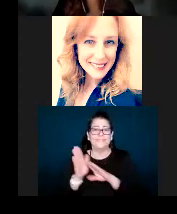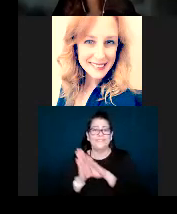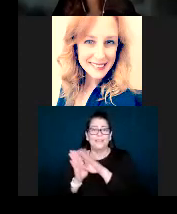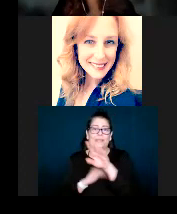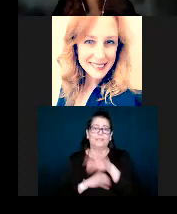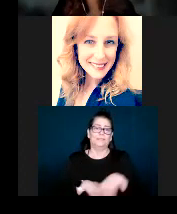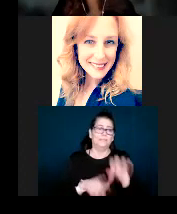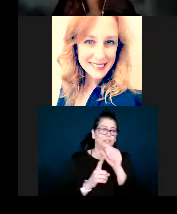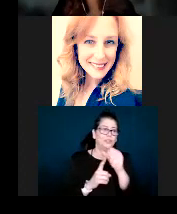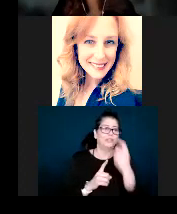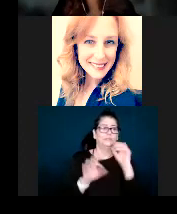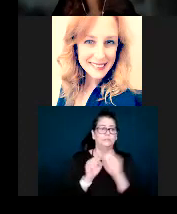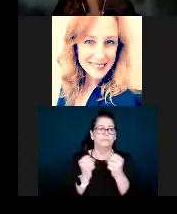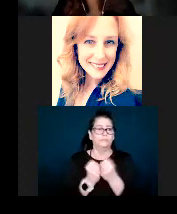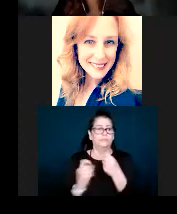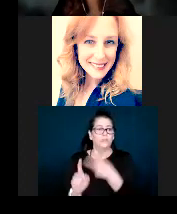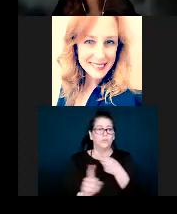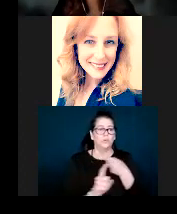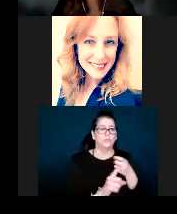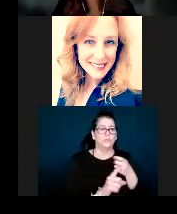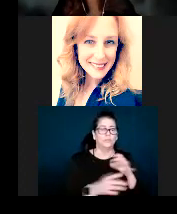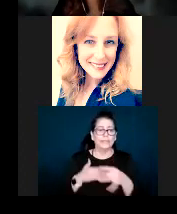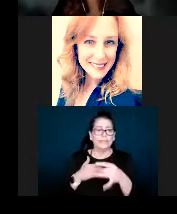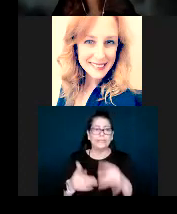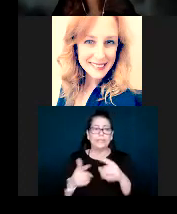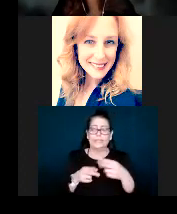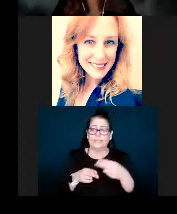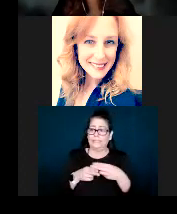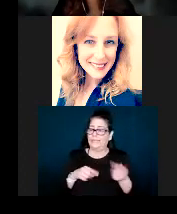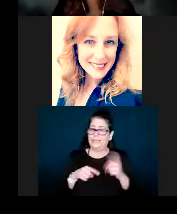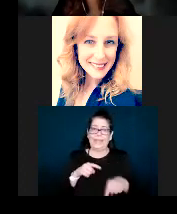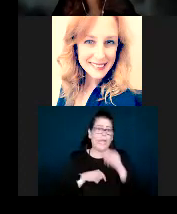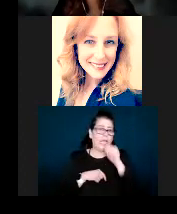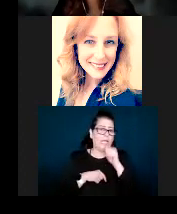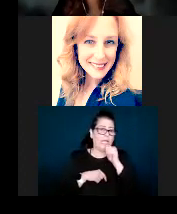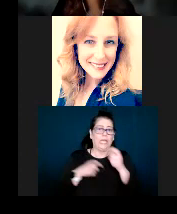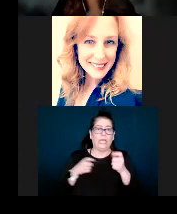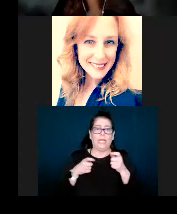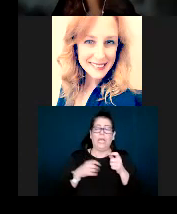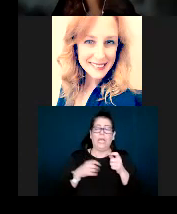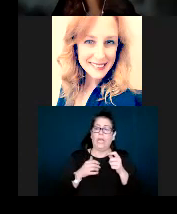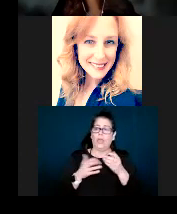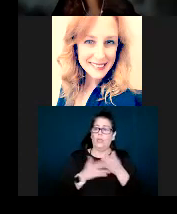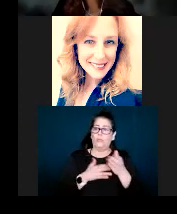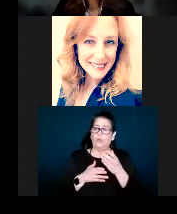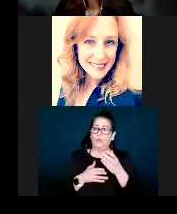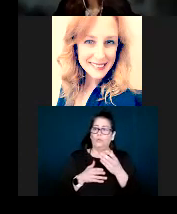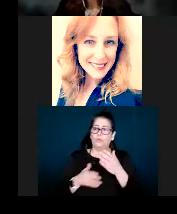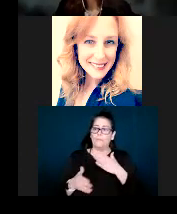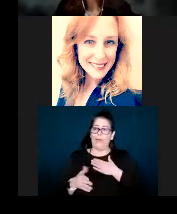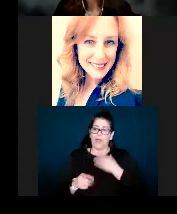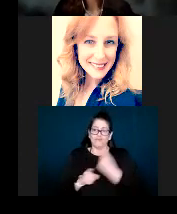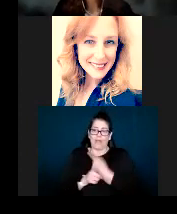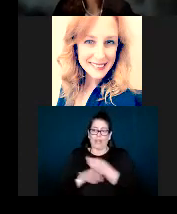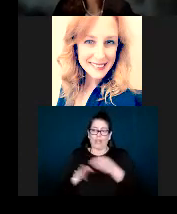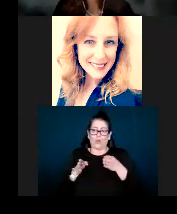sources and resulting in a temporary inability to cope by means of one's usual problem-solving devices. So